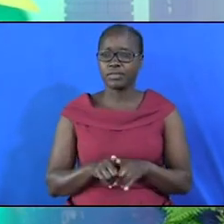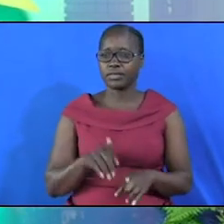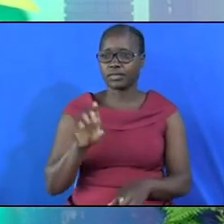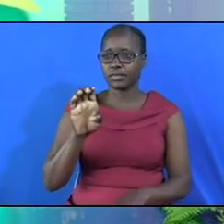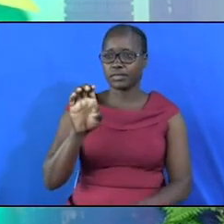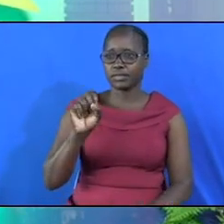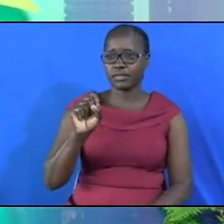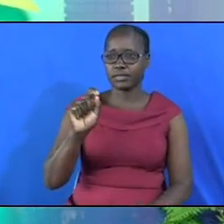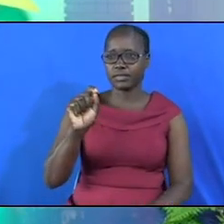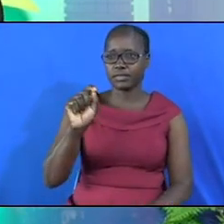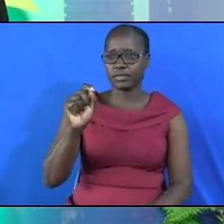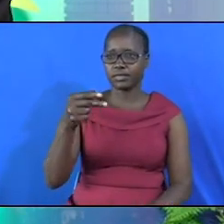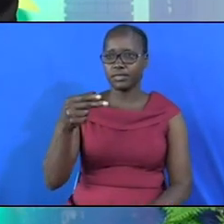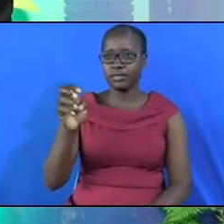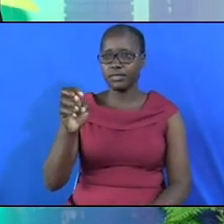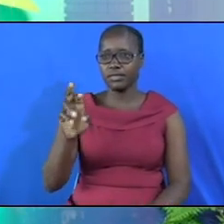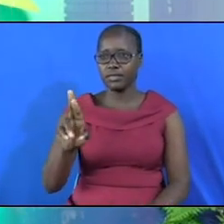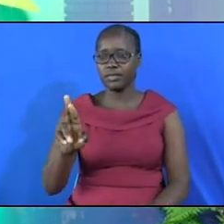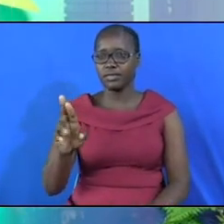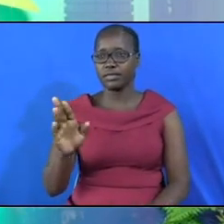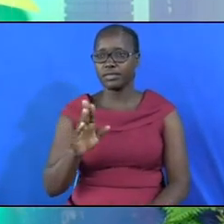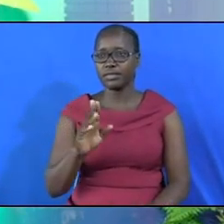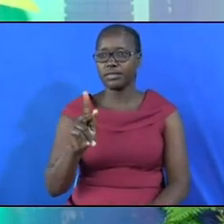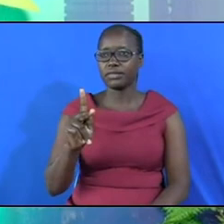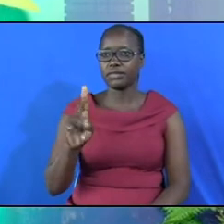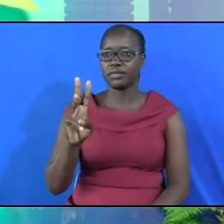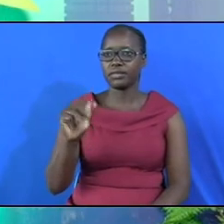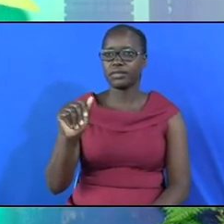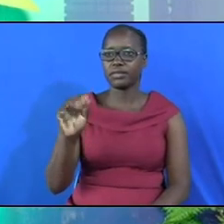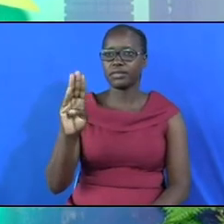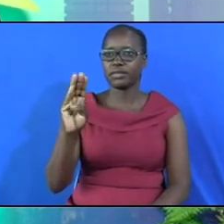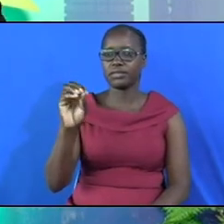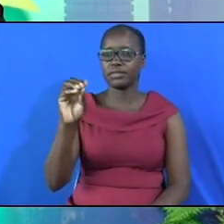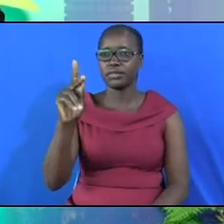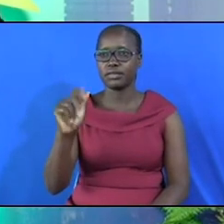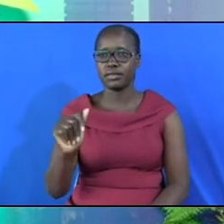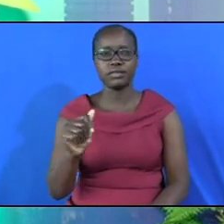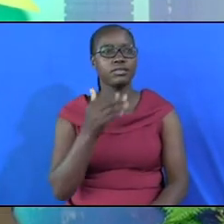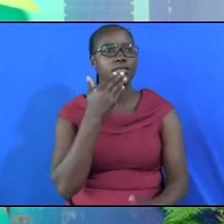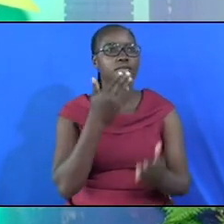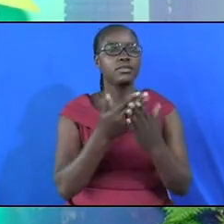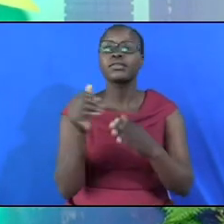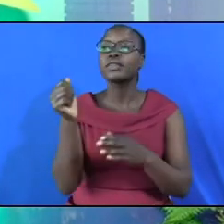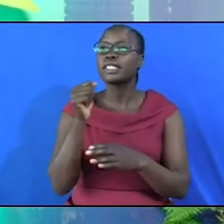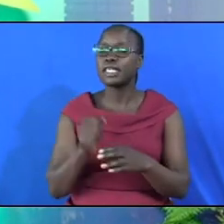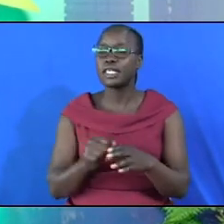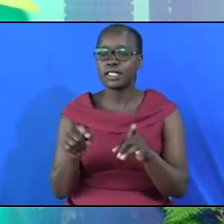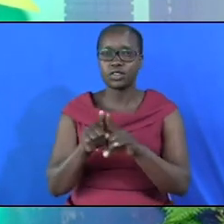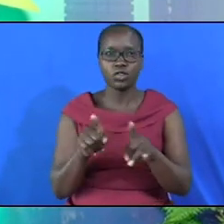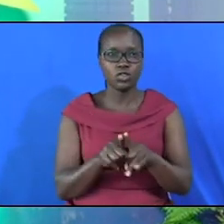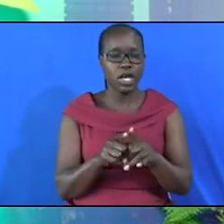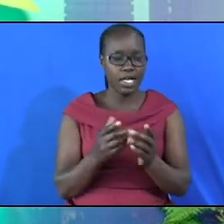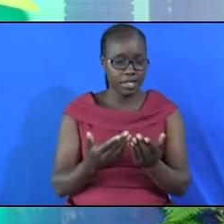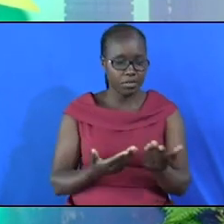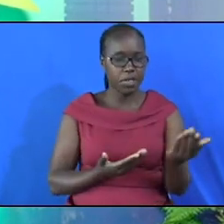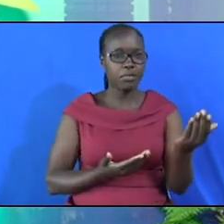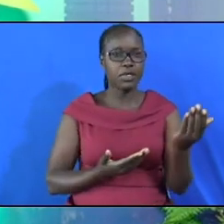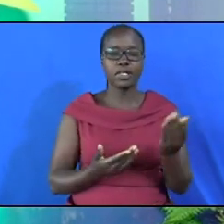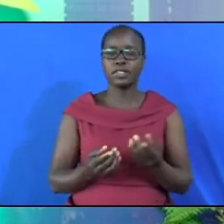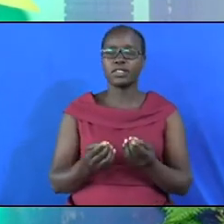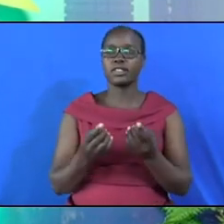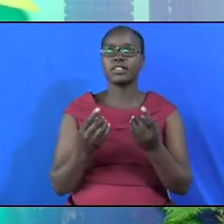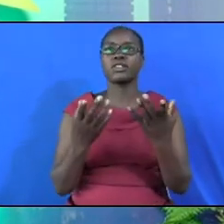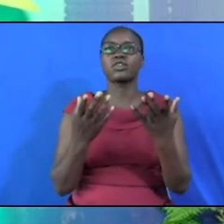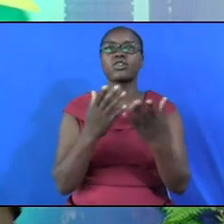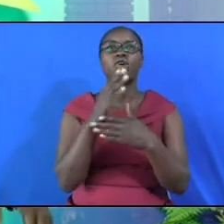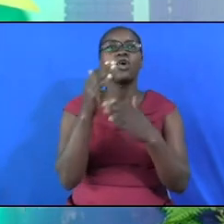Esther Kwamboka. I think that's the name. And you also want to appreciate the elders, even for the baby dedication. All